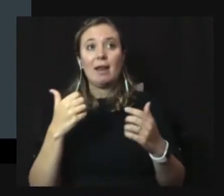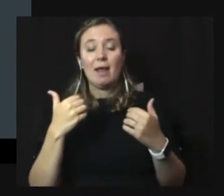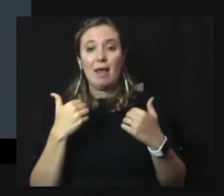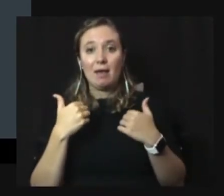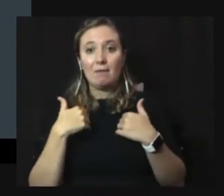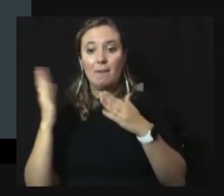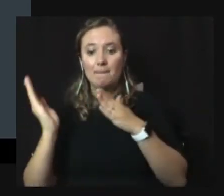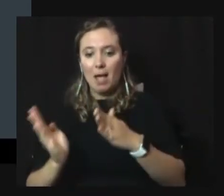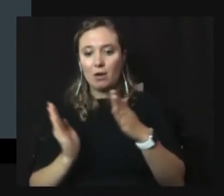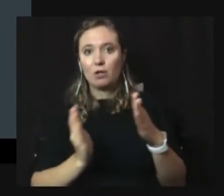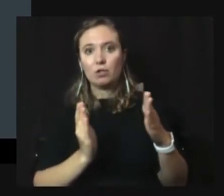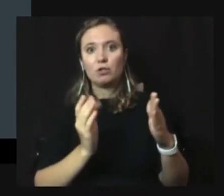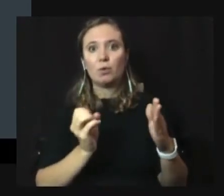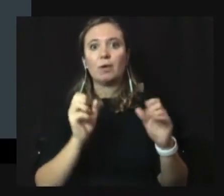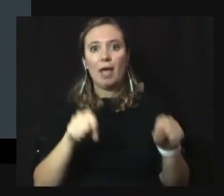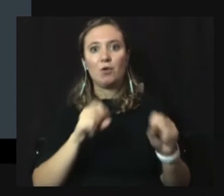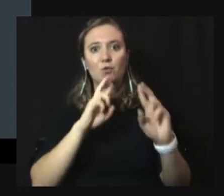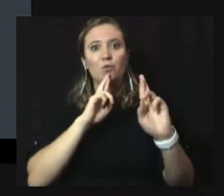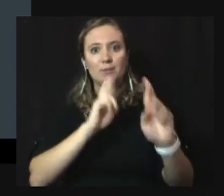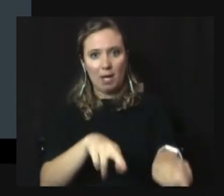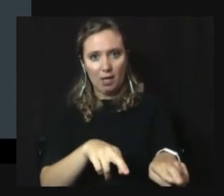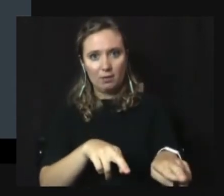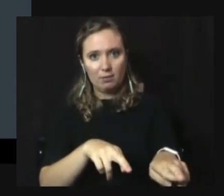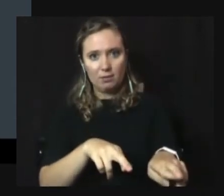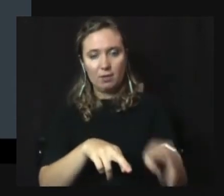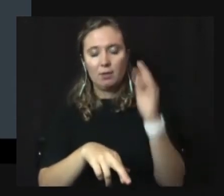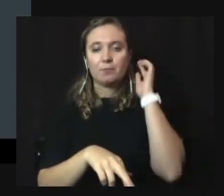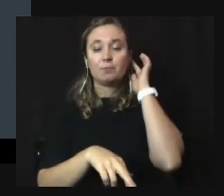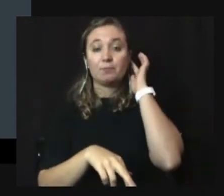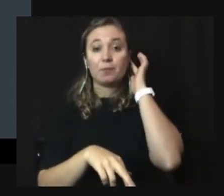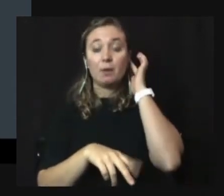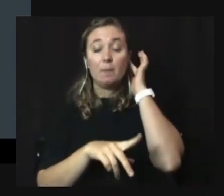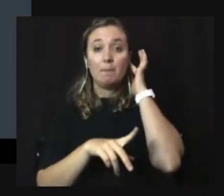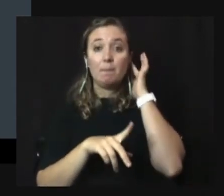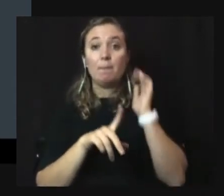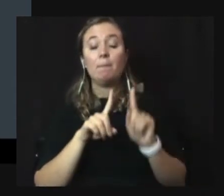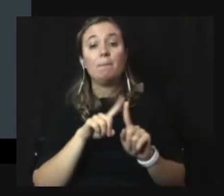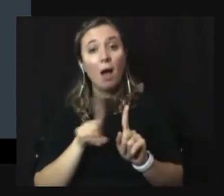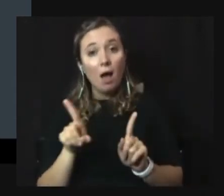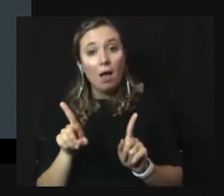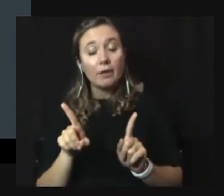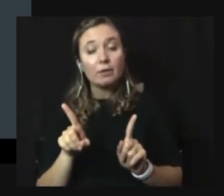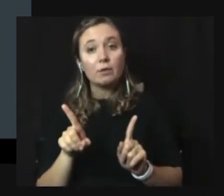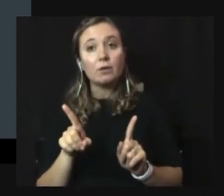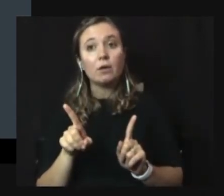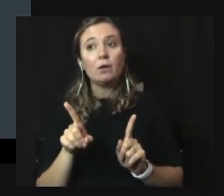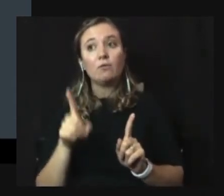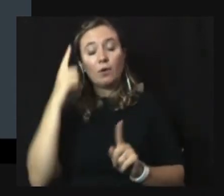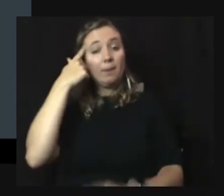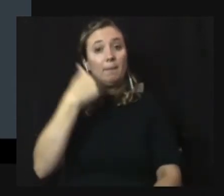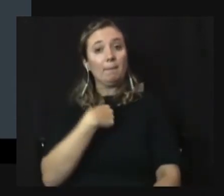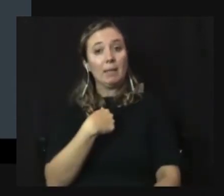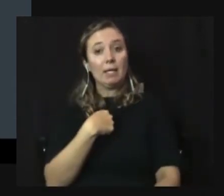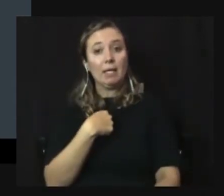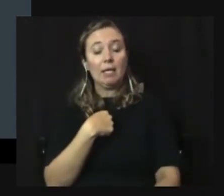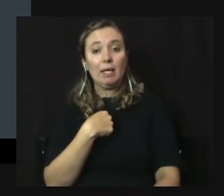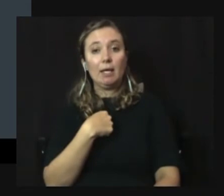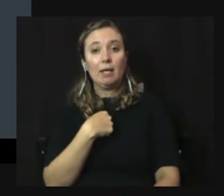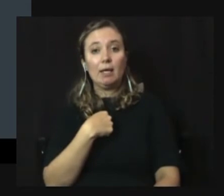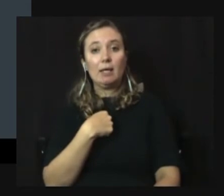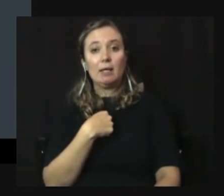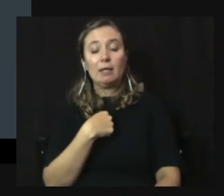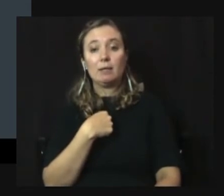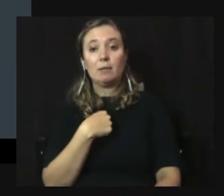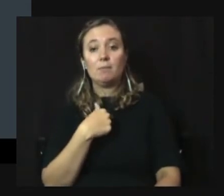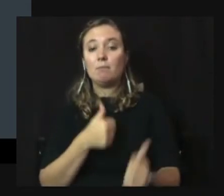response. But what is most appropriate for me is not to behave